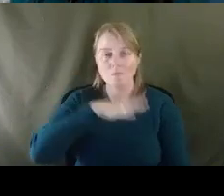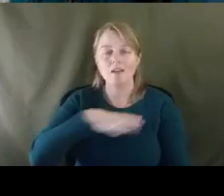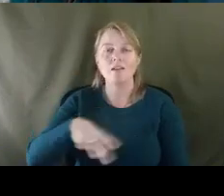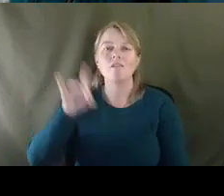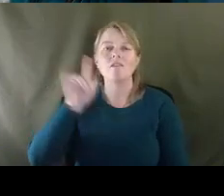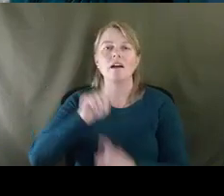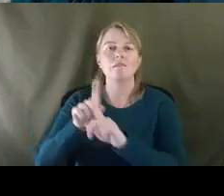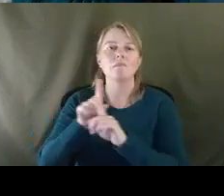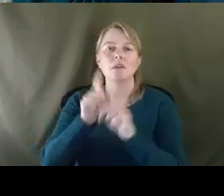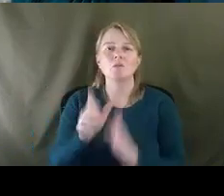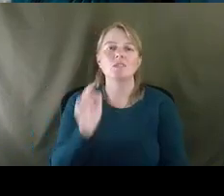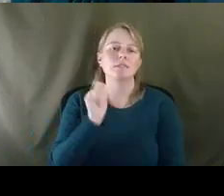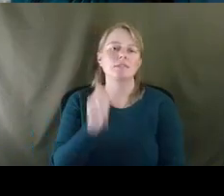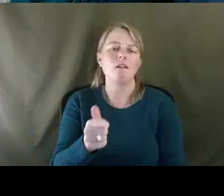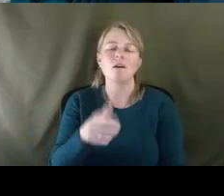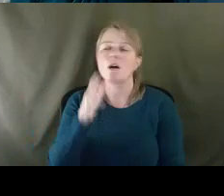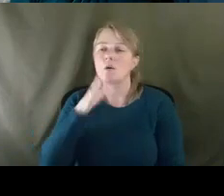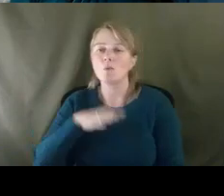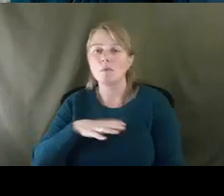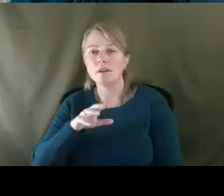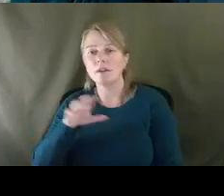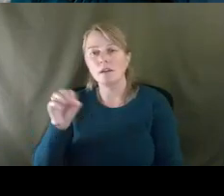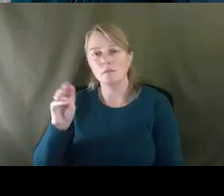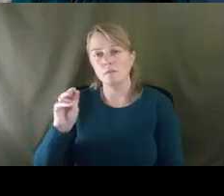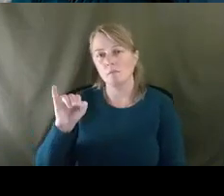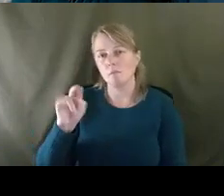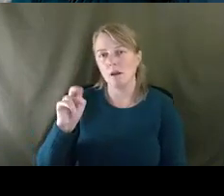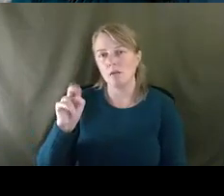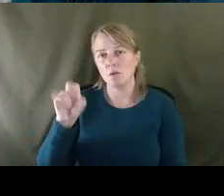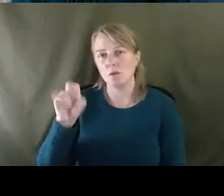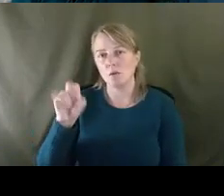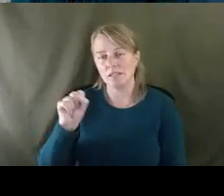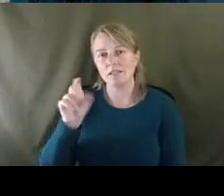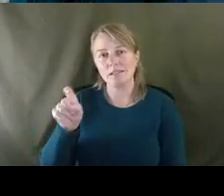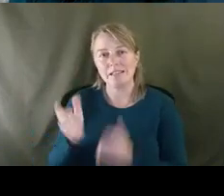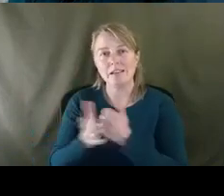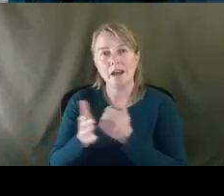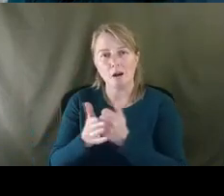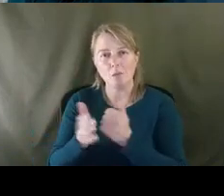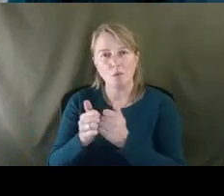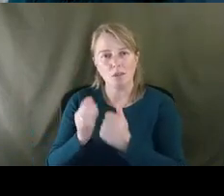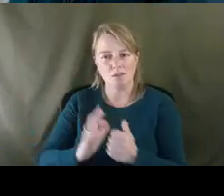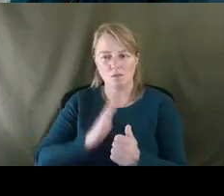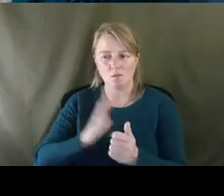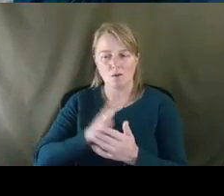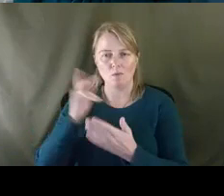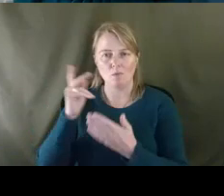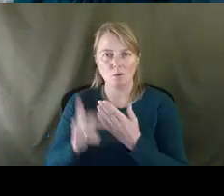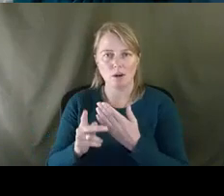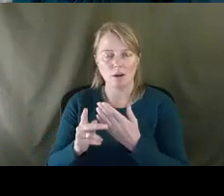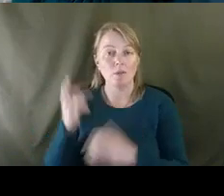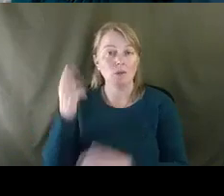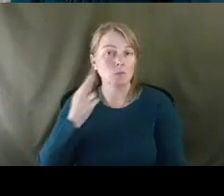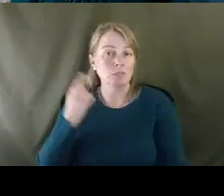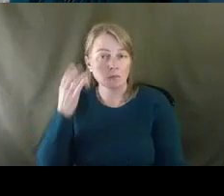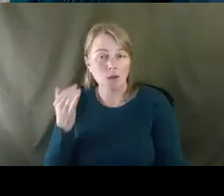on their own. Women and minorities often need help from a formal program. One reason for that